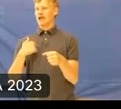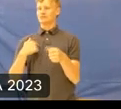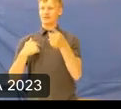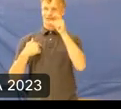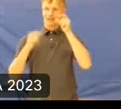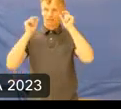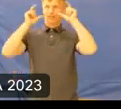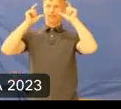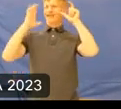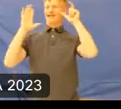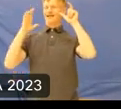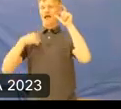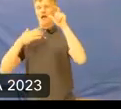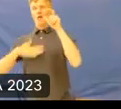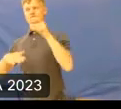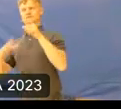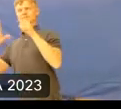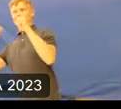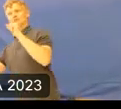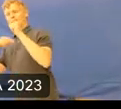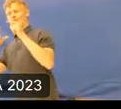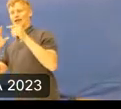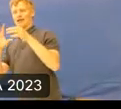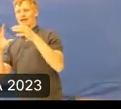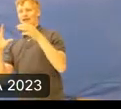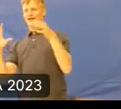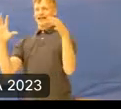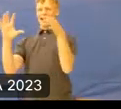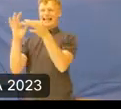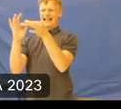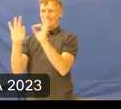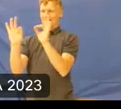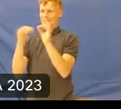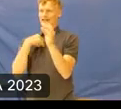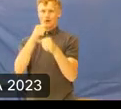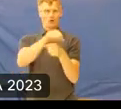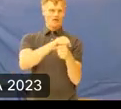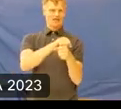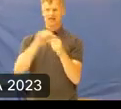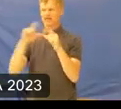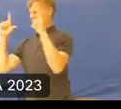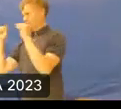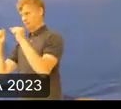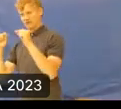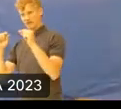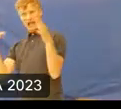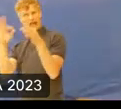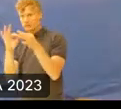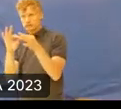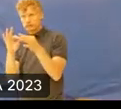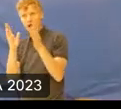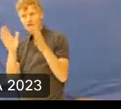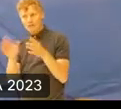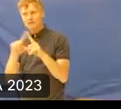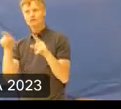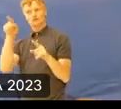do this all the time in highly structured activities. If we say in the beginning of a committee meeting, we seem to all be